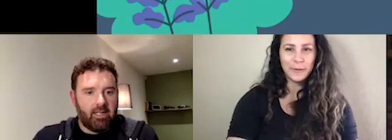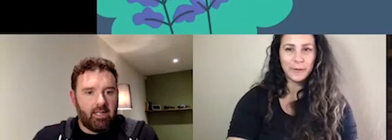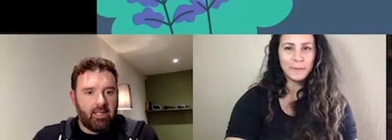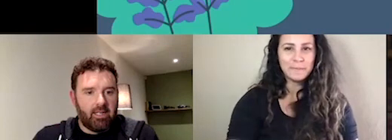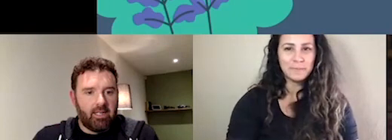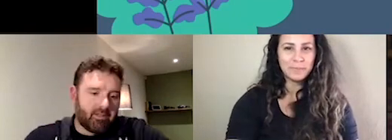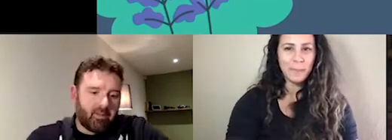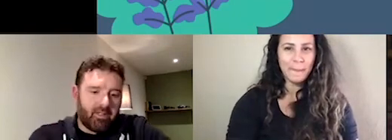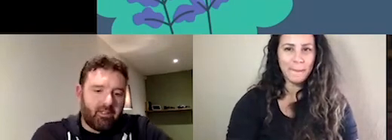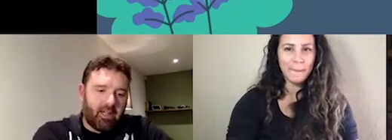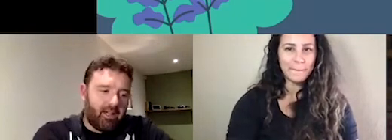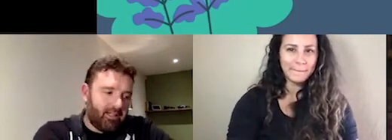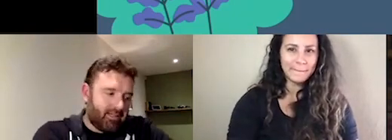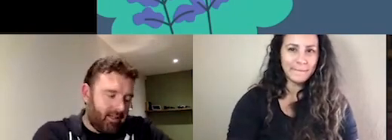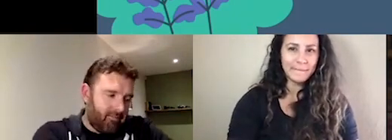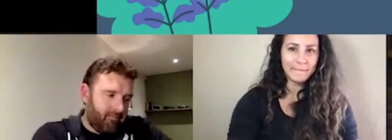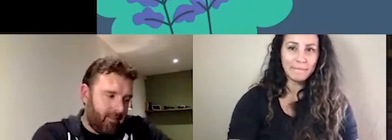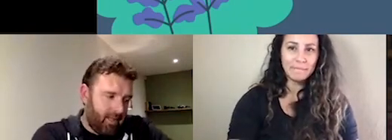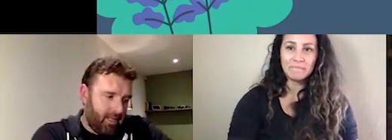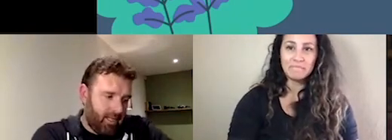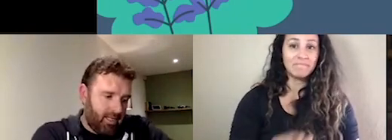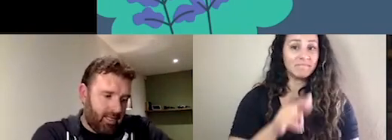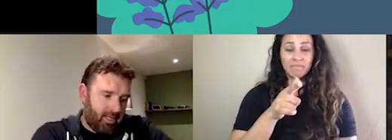That's a really good summary. Yeah, it's